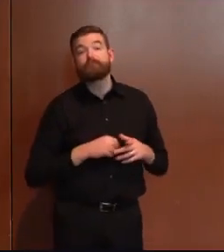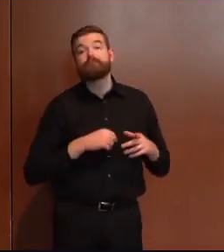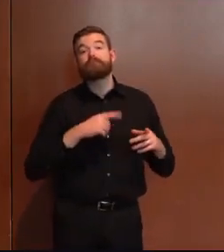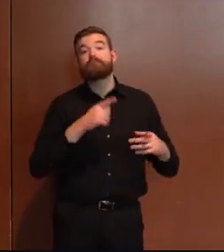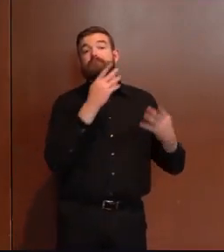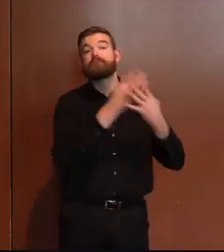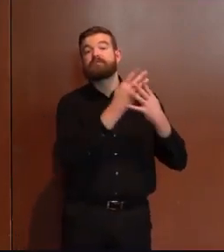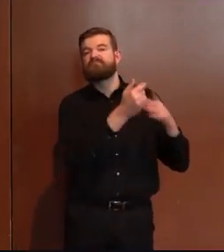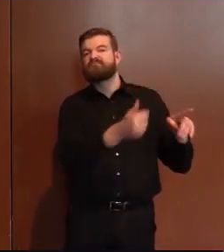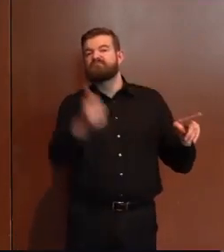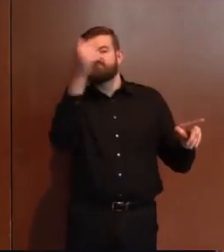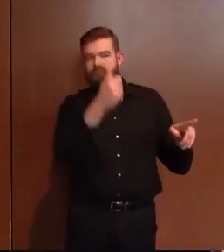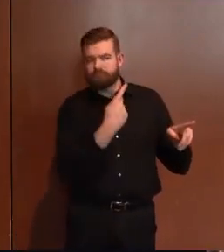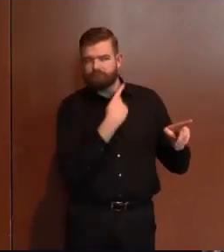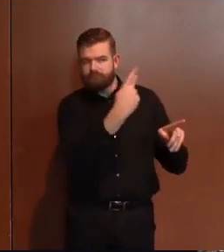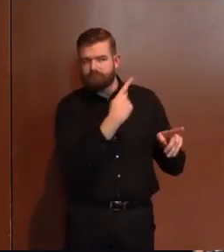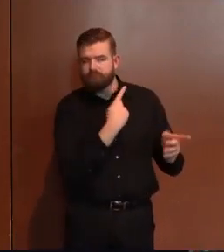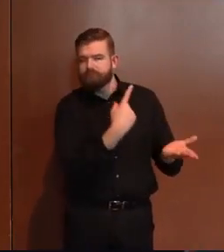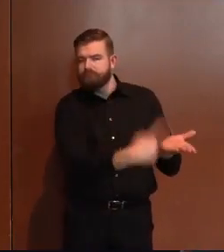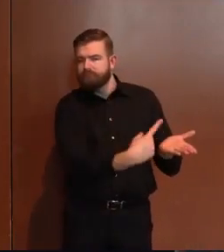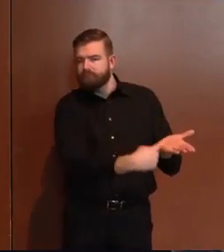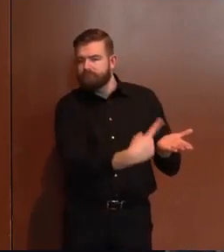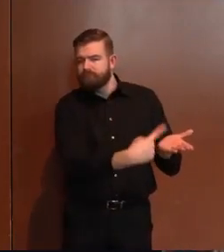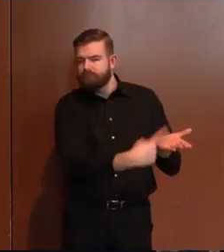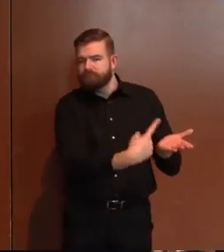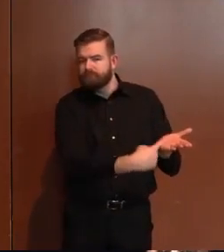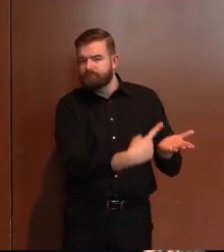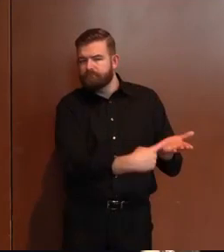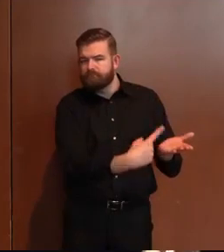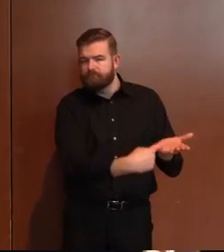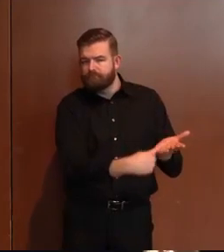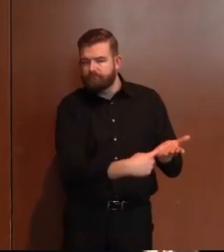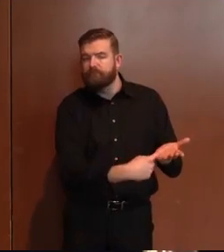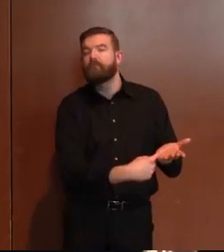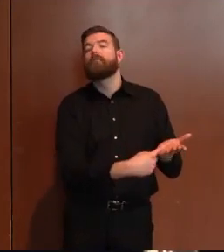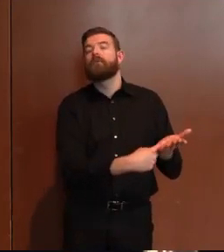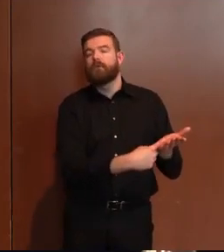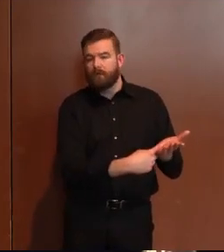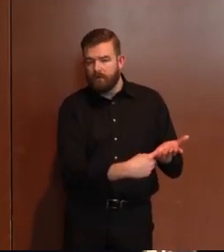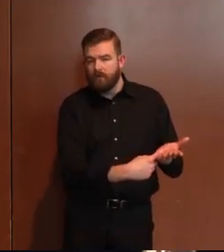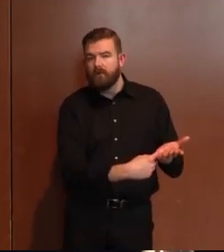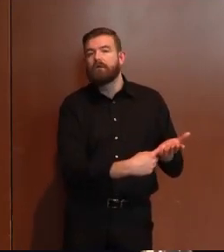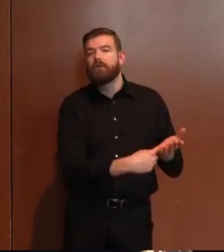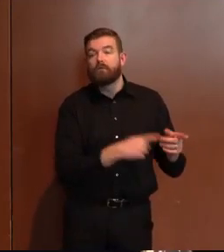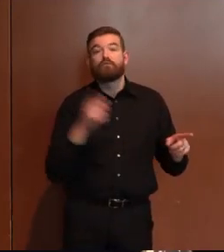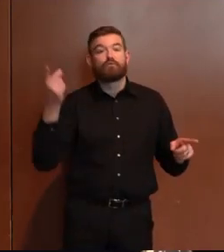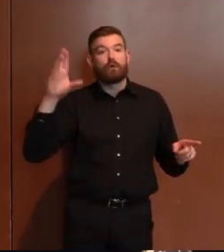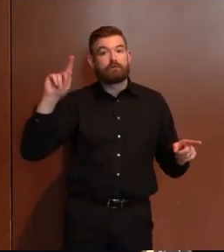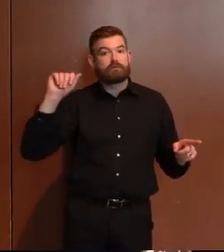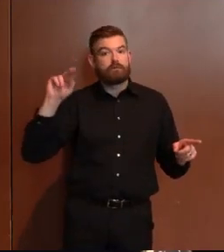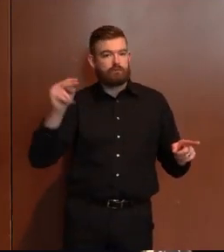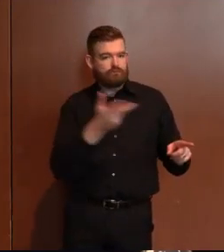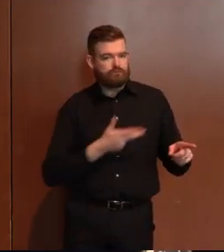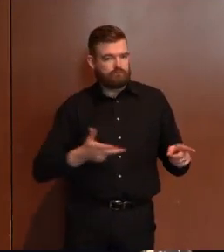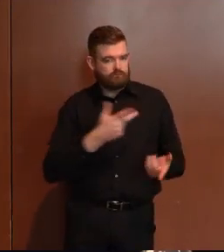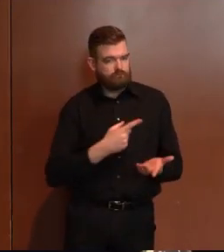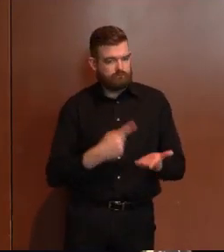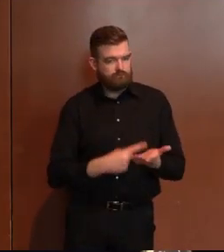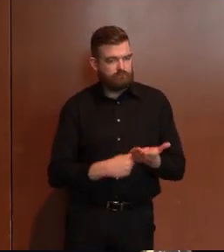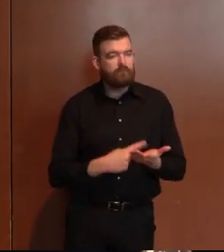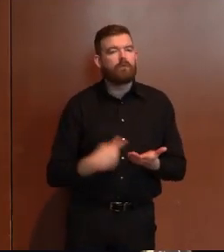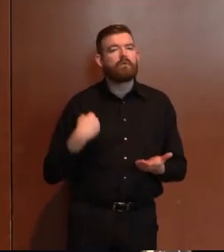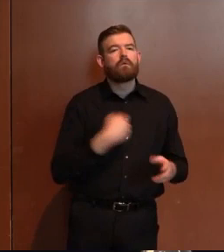hours. We've also touched in with Dr. Tan, and we are starting at all of the